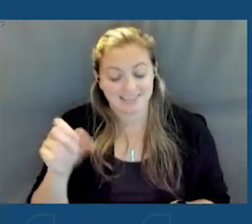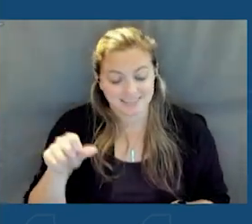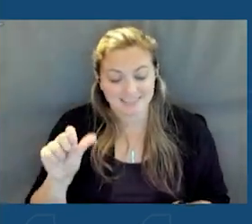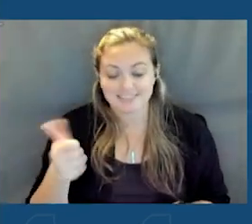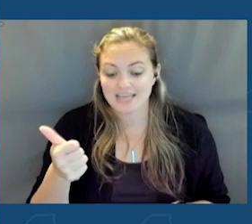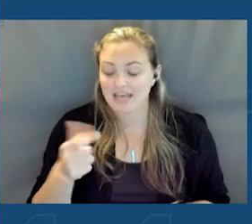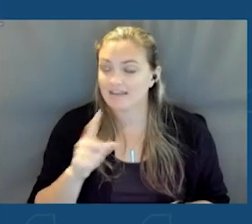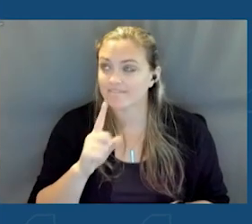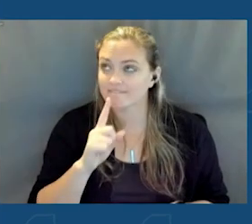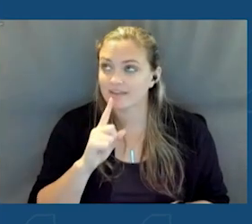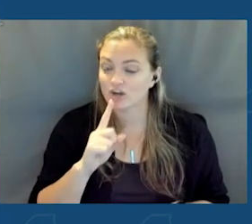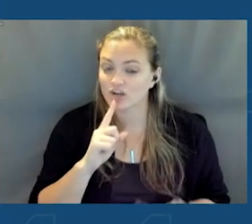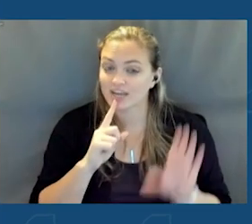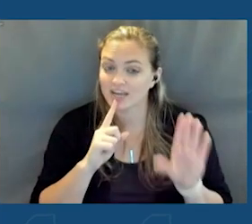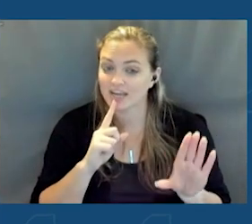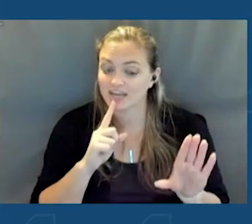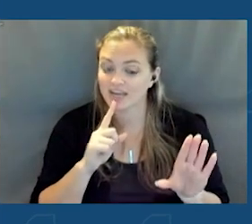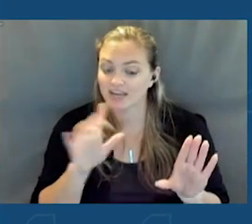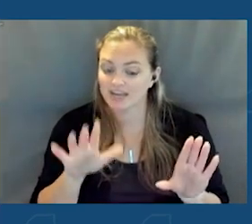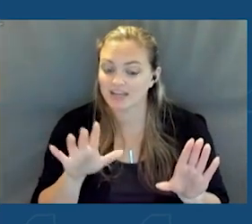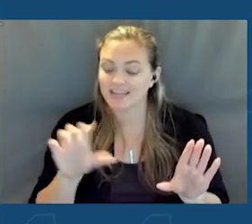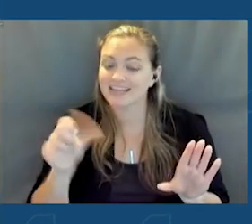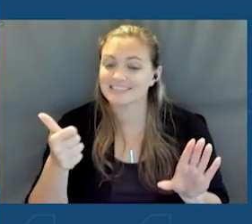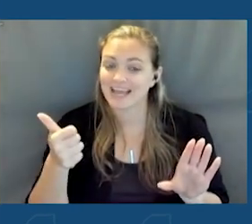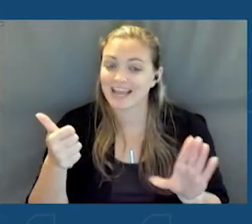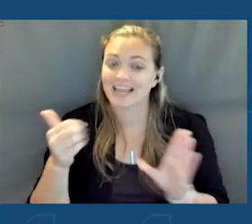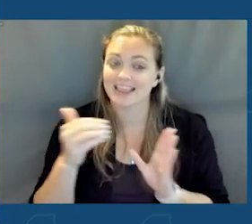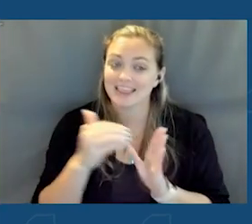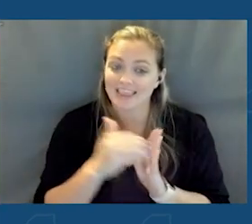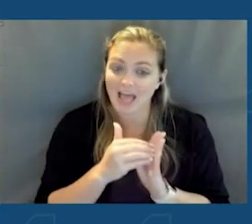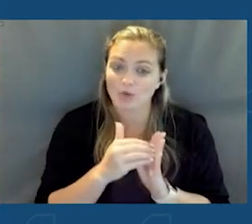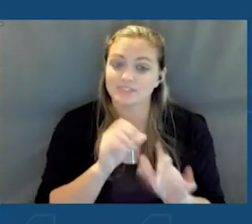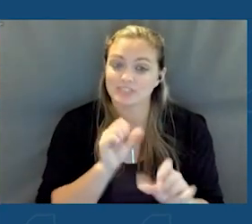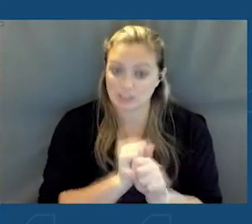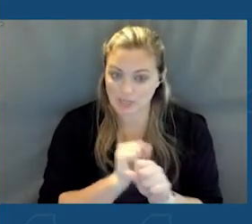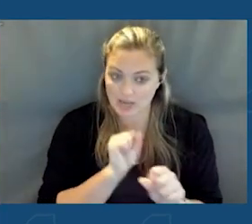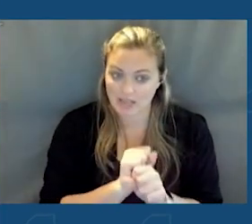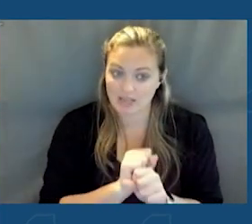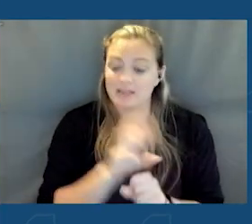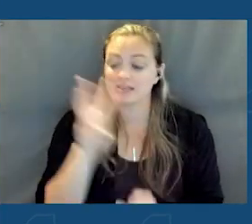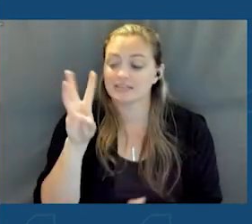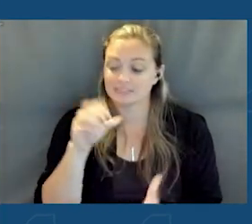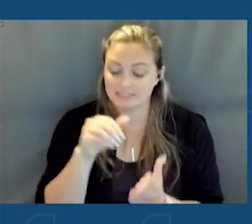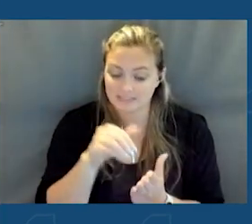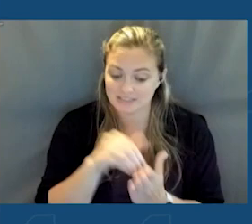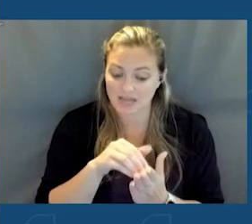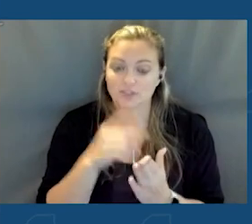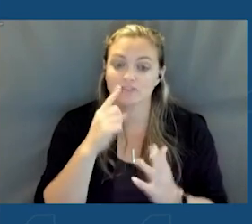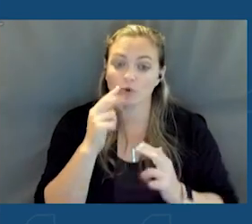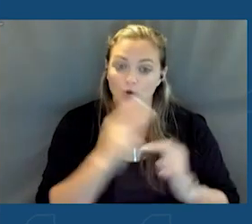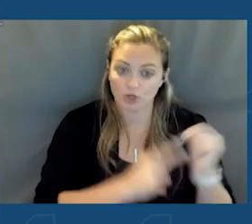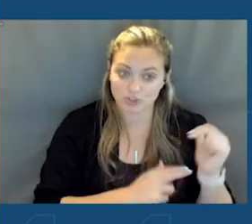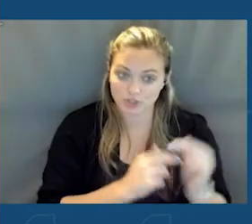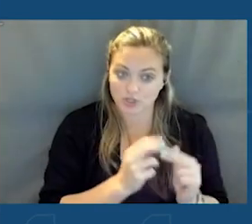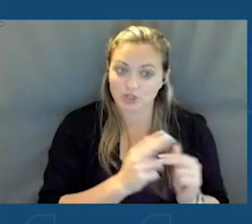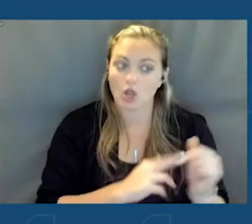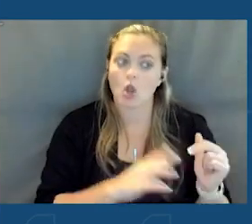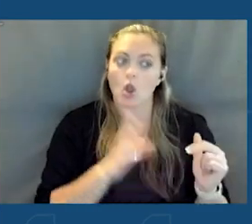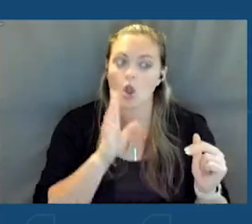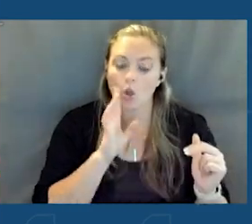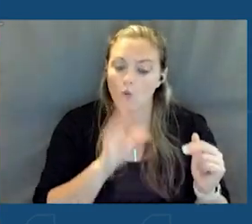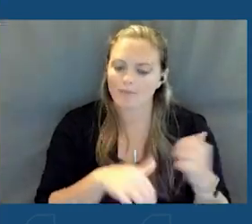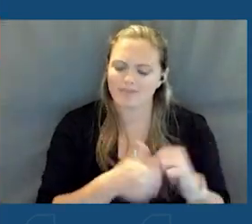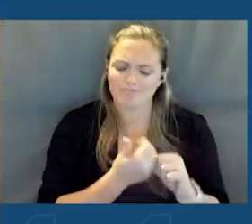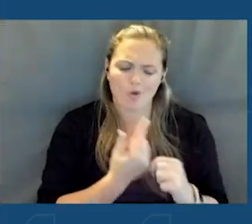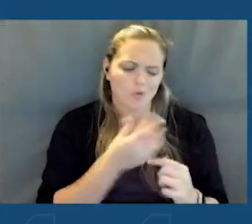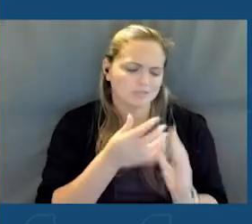Gary, this one's for you. 10,000 jobs, 6,000 in construction. It's going to be made by the most talented